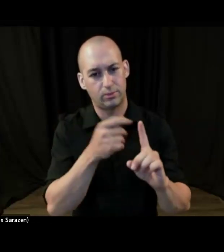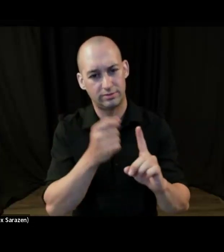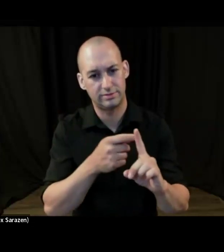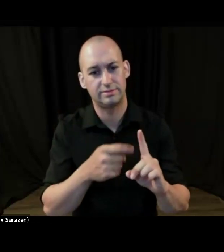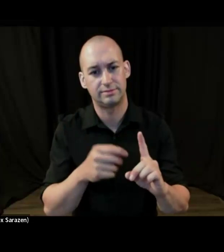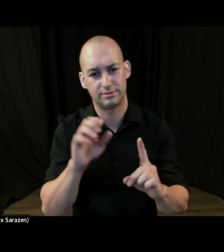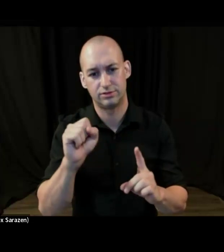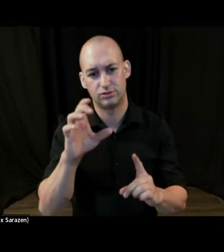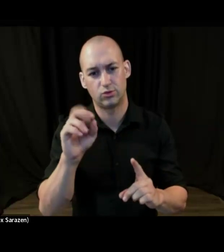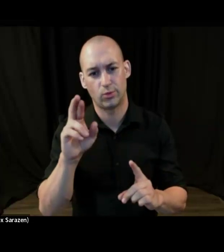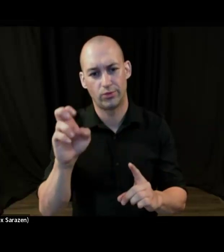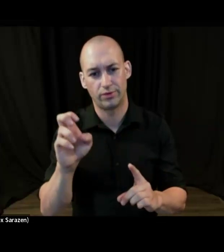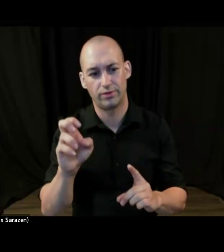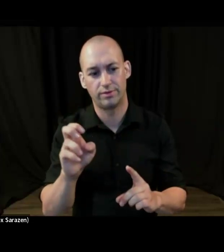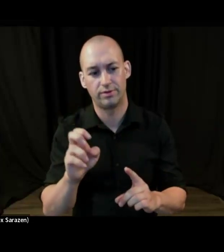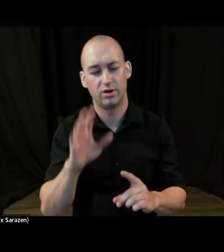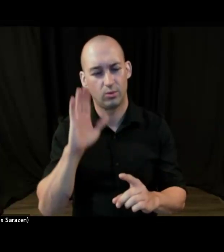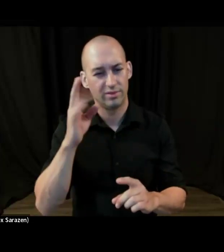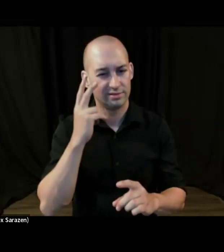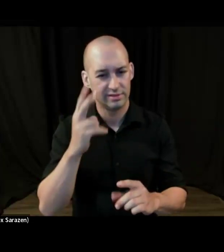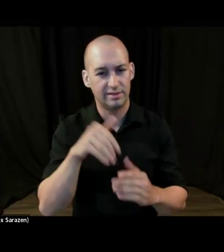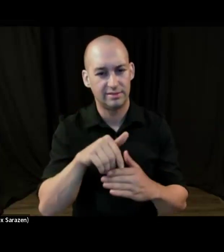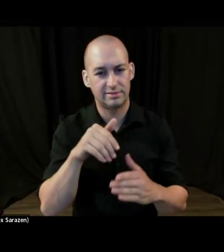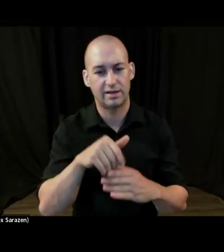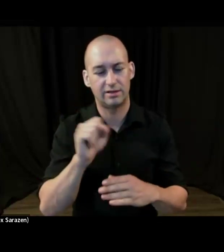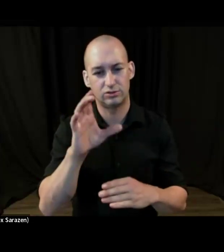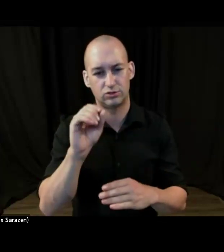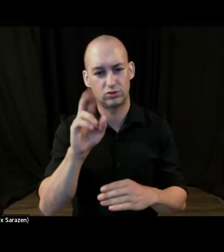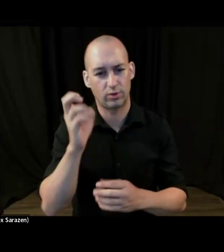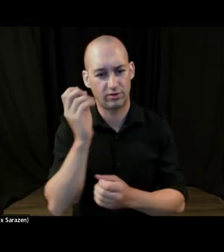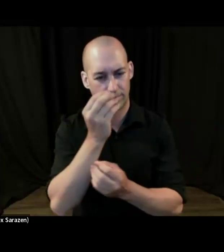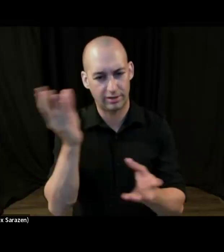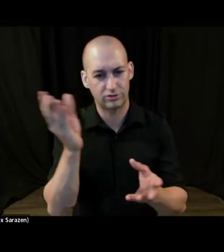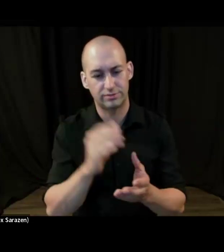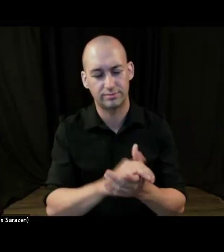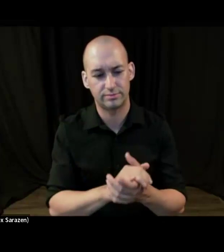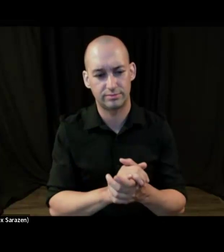that in that scoring criteria set of points.